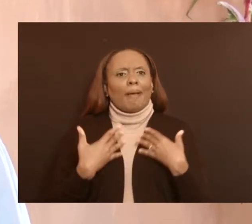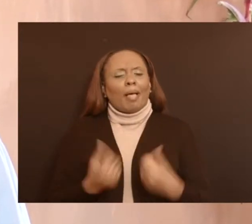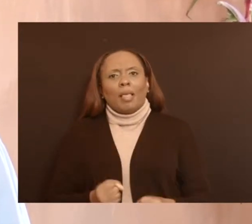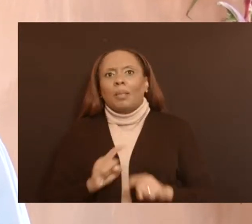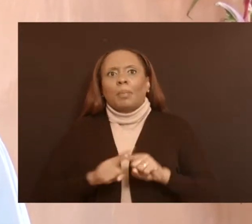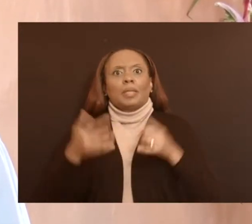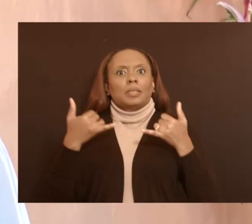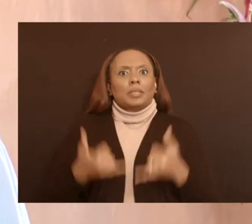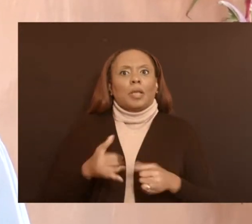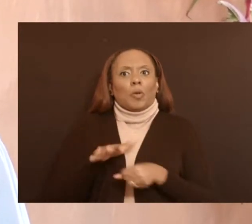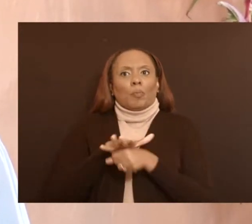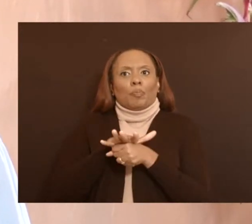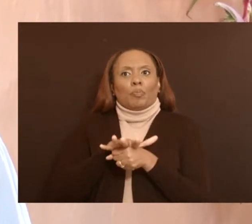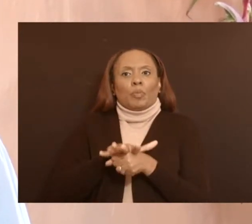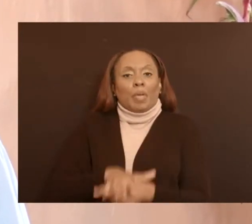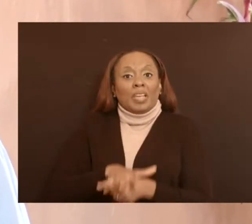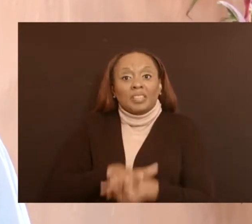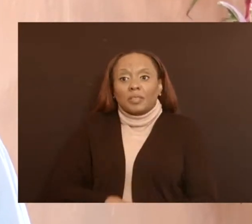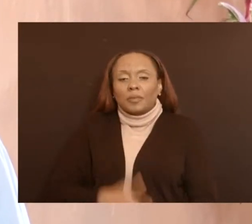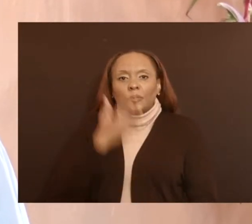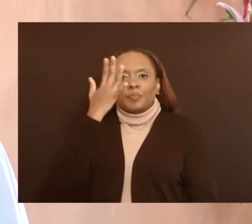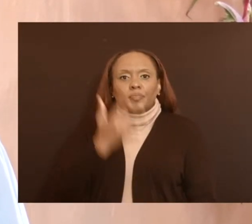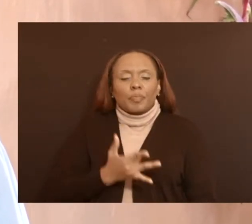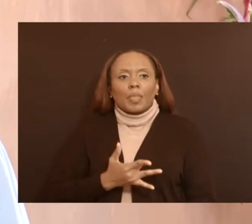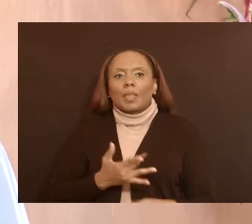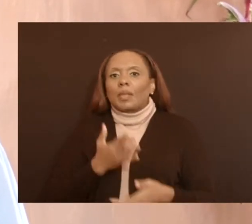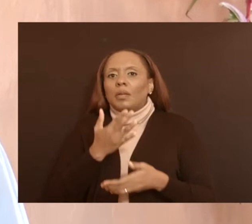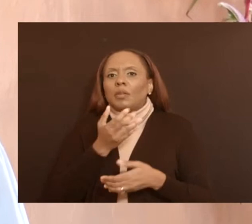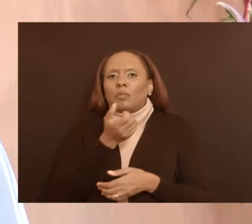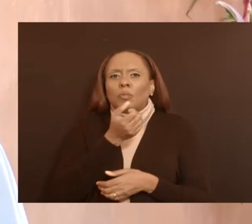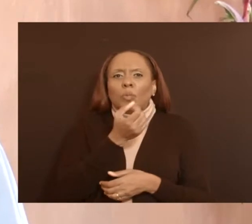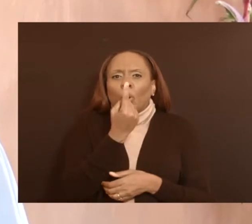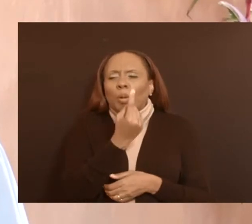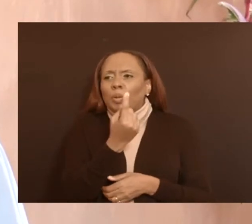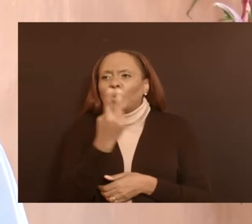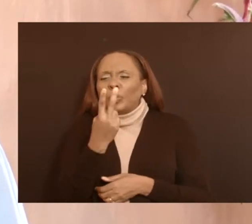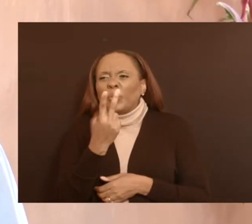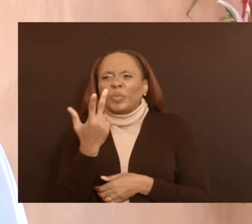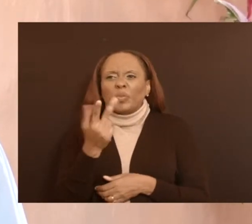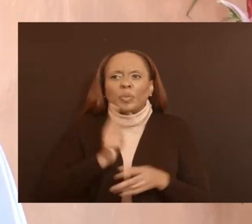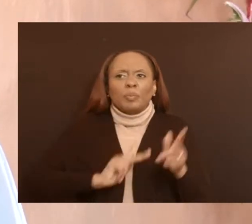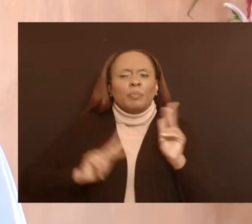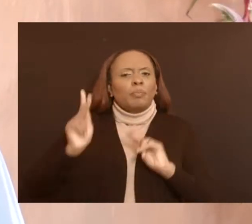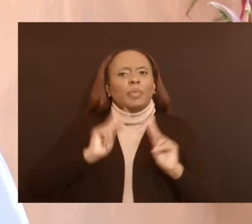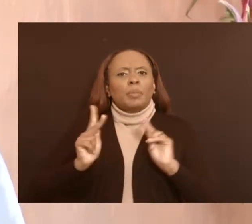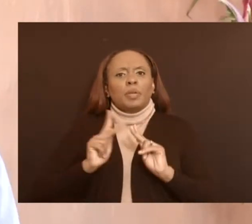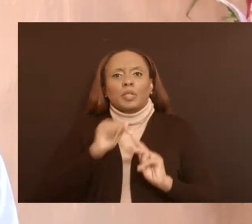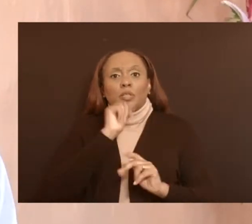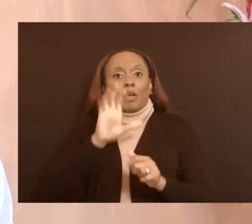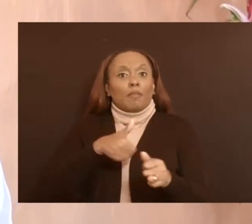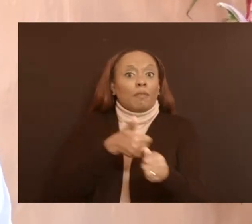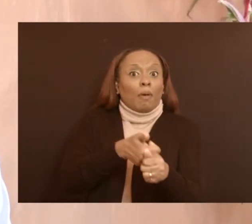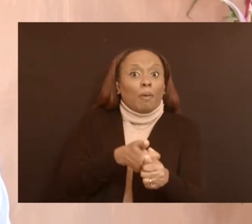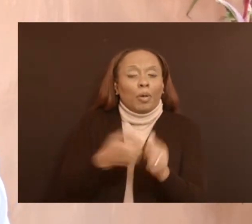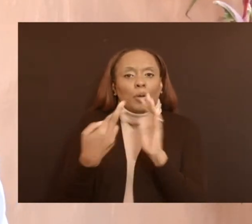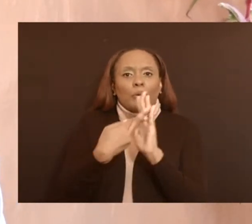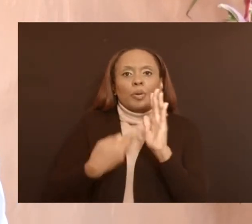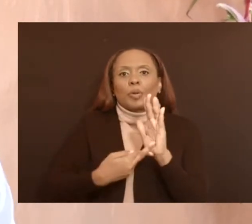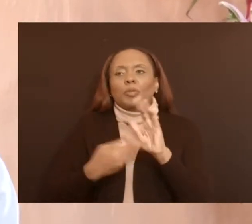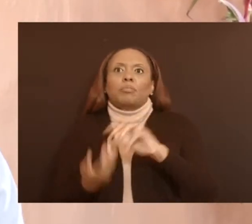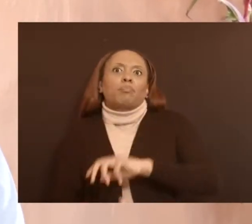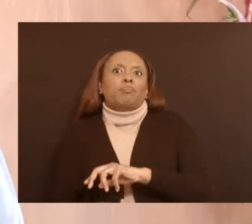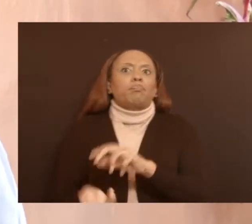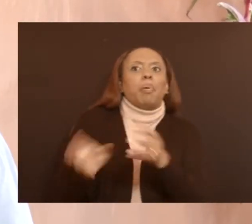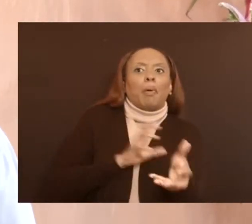pressure because it only takes a couple cases to turn things around. And we have to ensure that in Barbados, we do